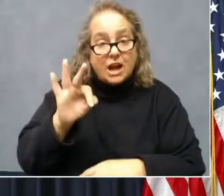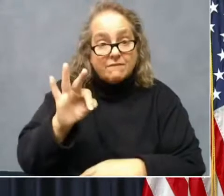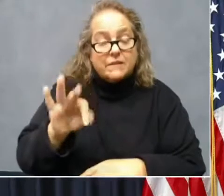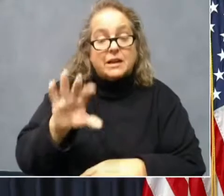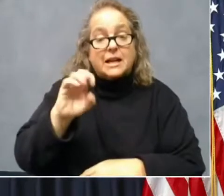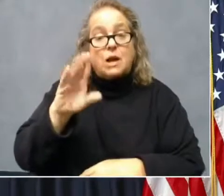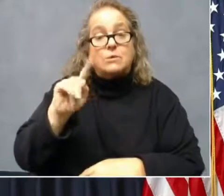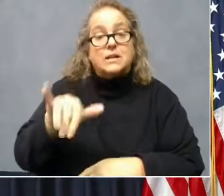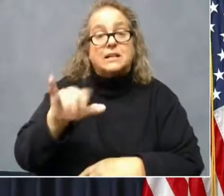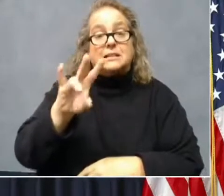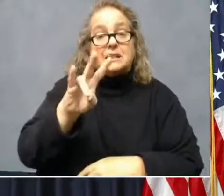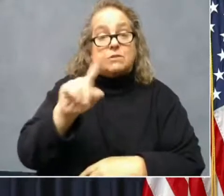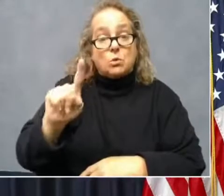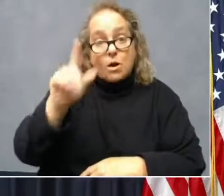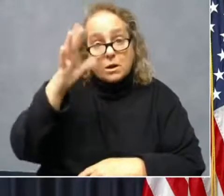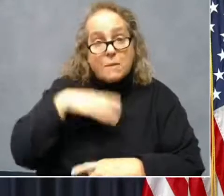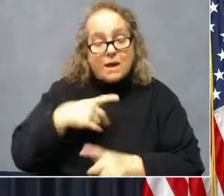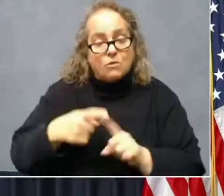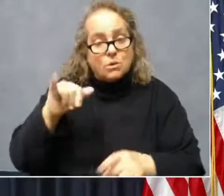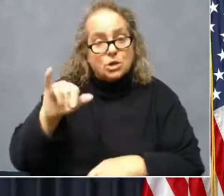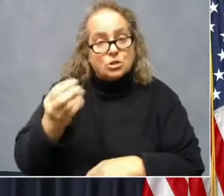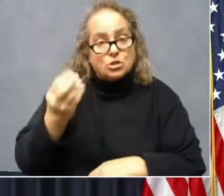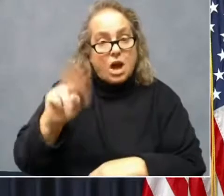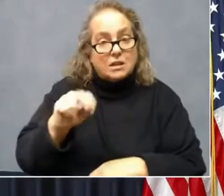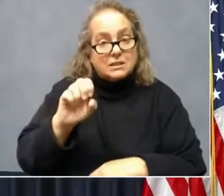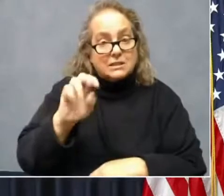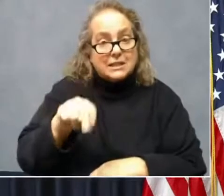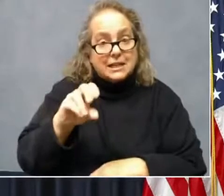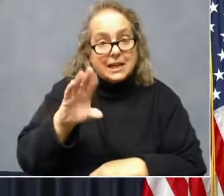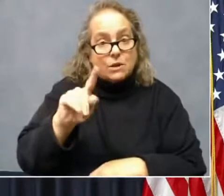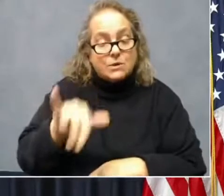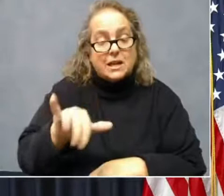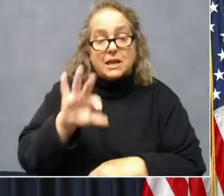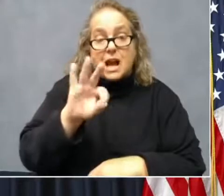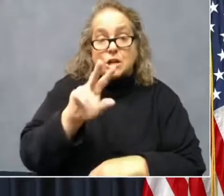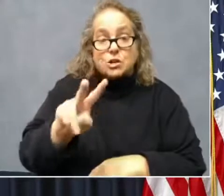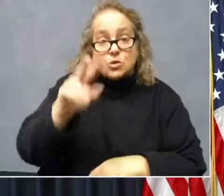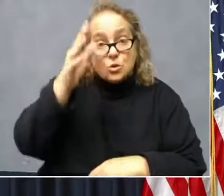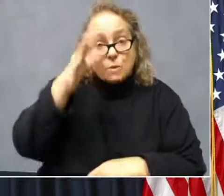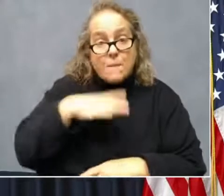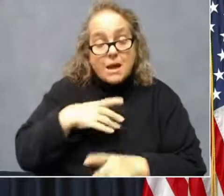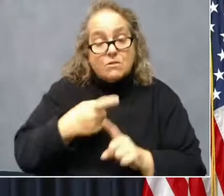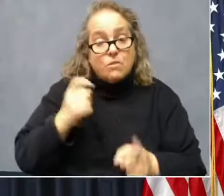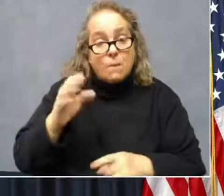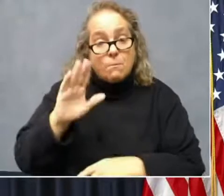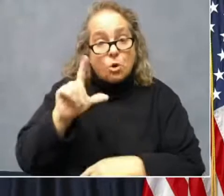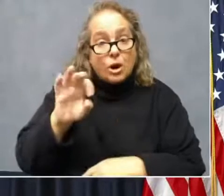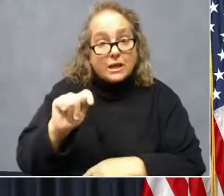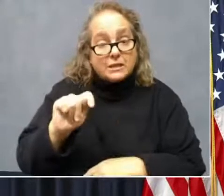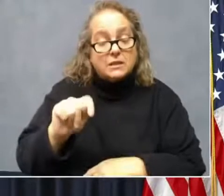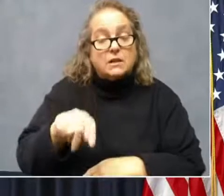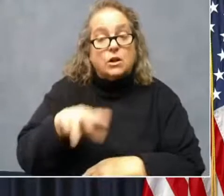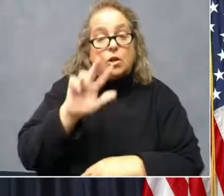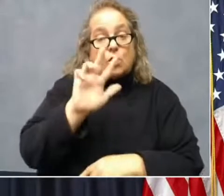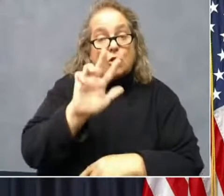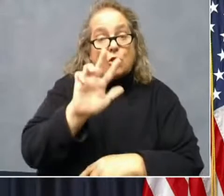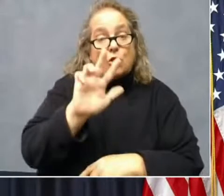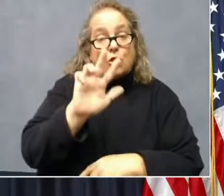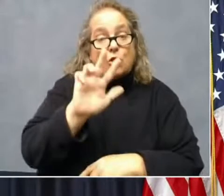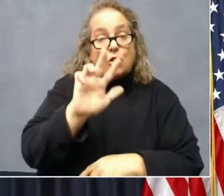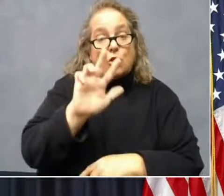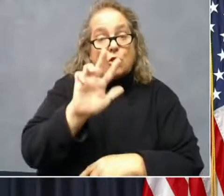71-year-old man from Johnson County, a 92-year-old man from Bullock County, 3 individuals from Pike County, a